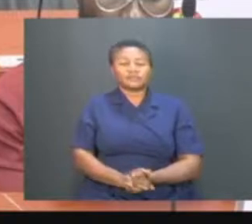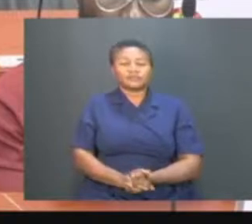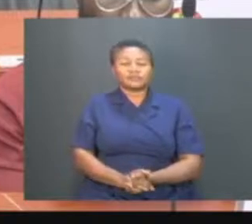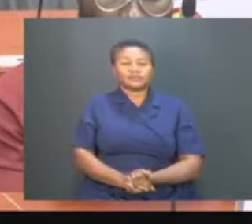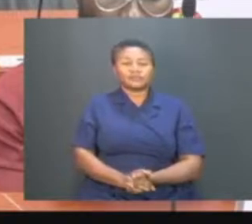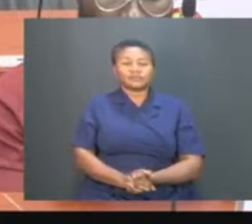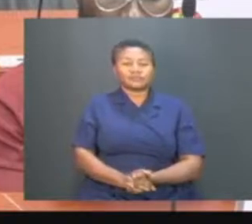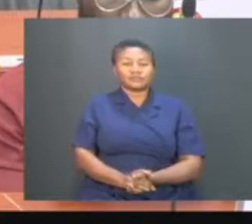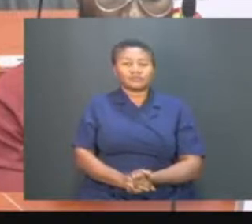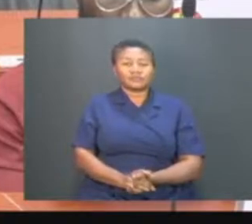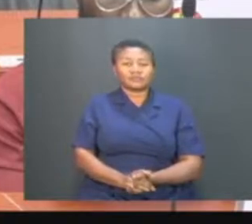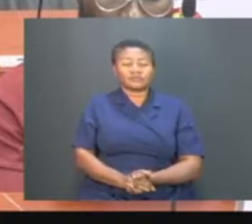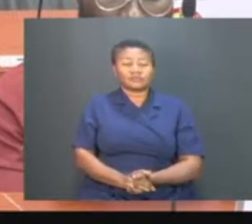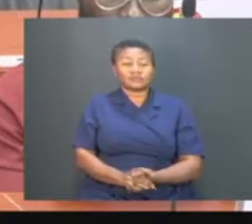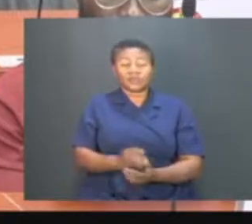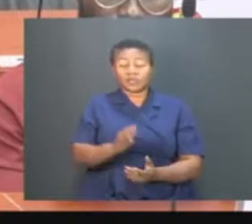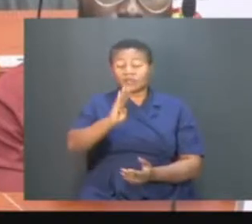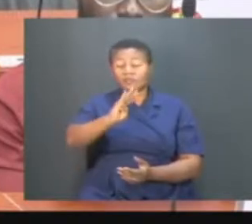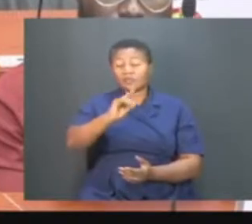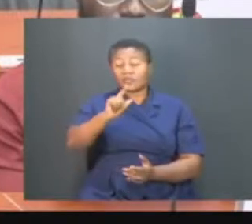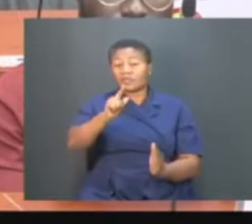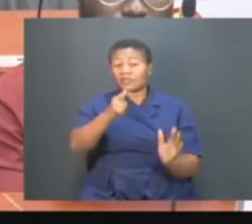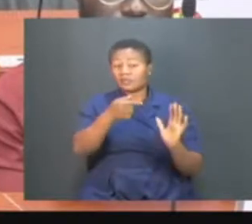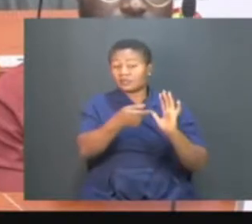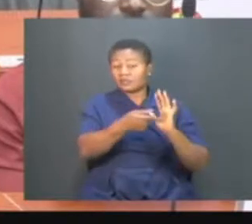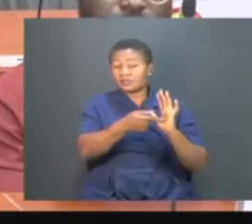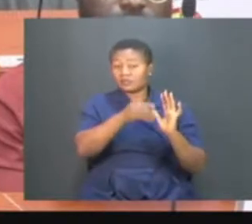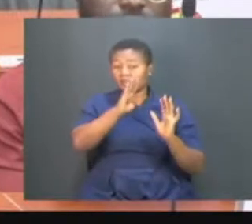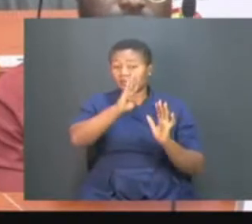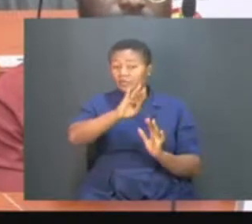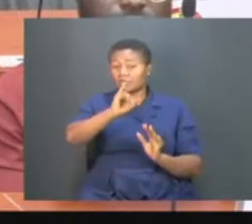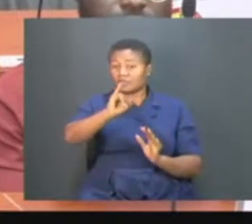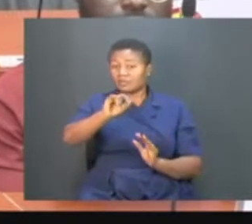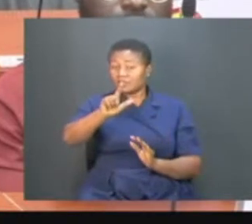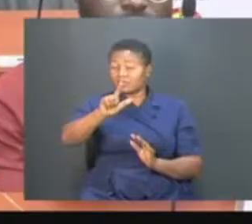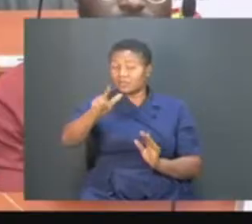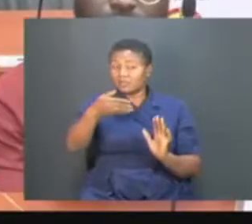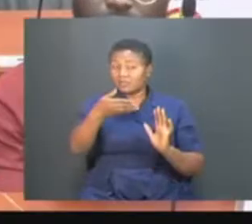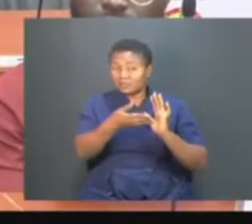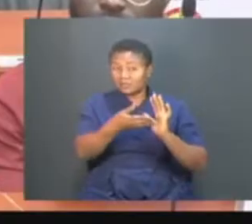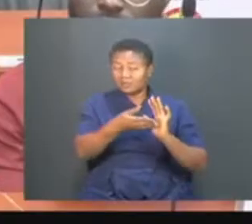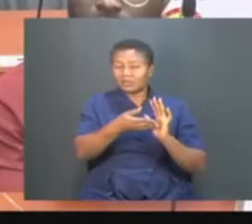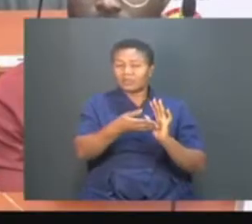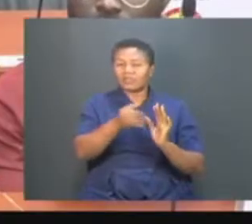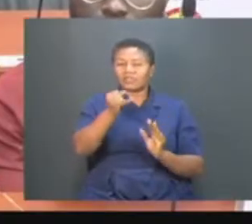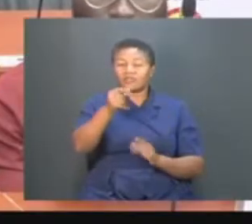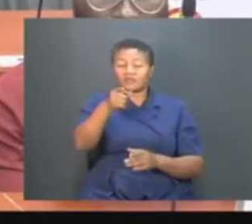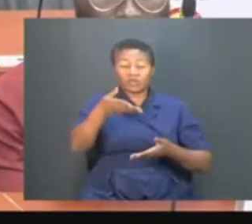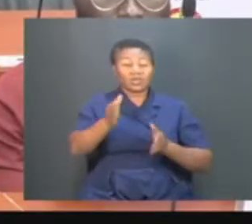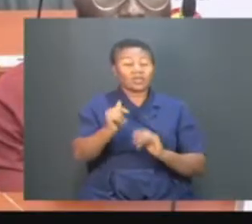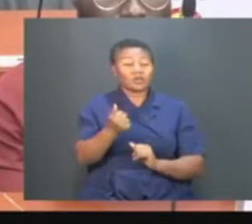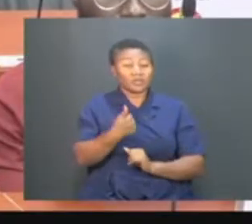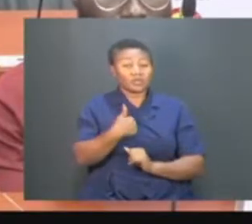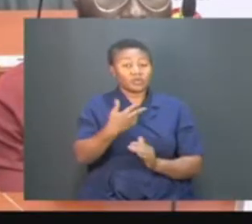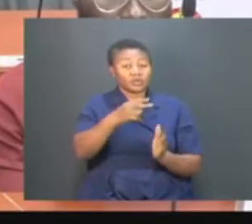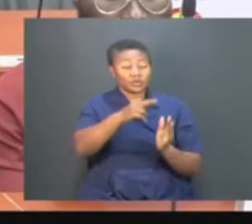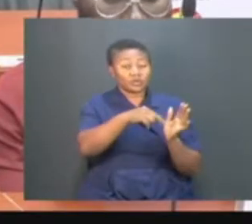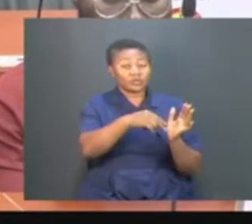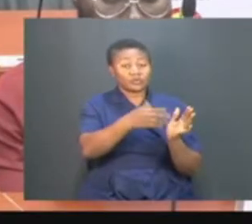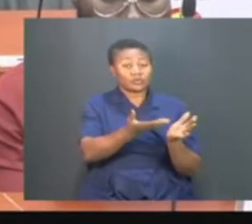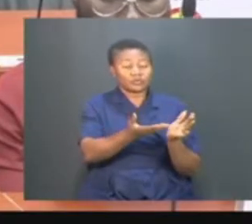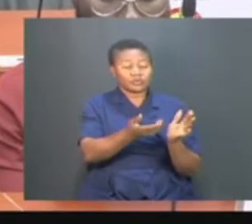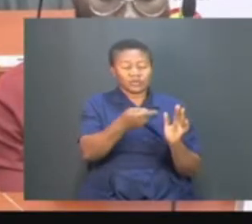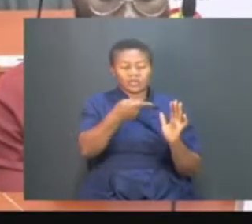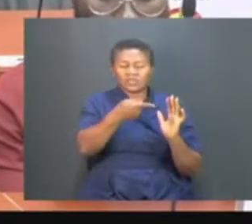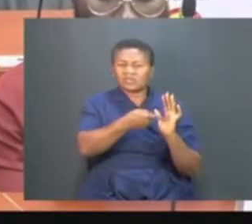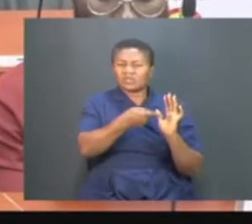the object of the bill, I want to read it again, if you permit me. The object of the